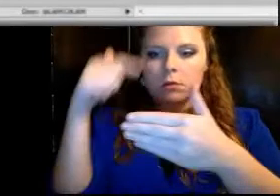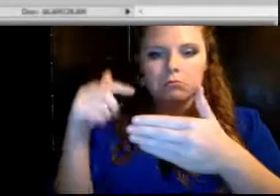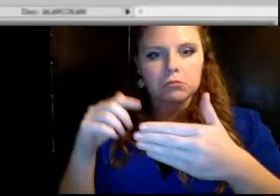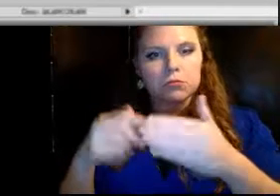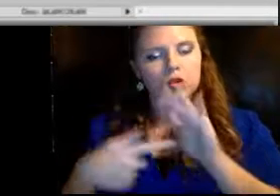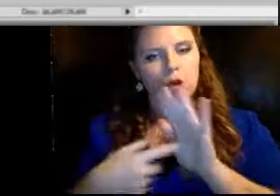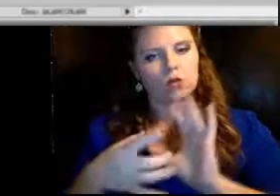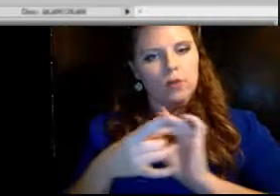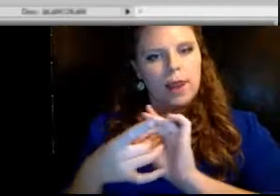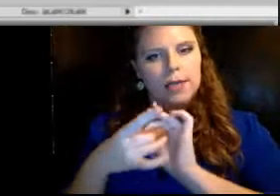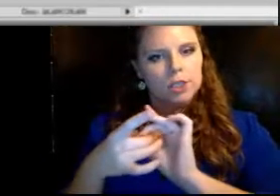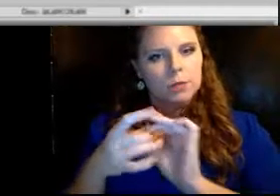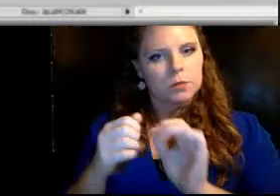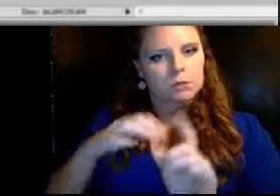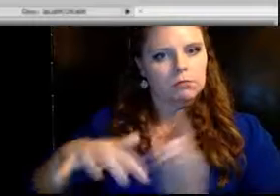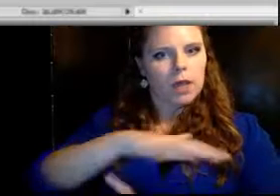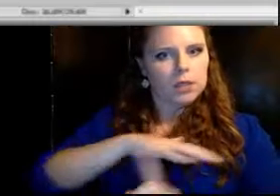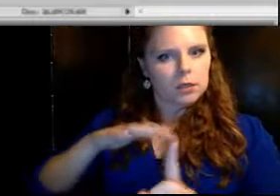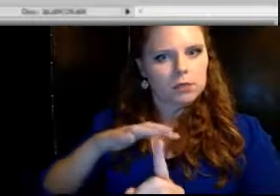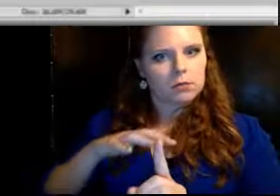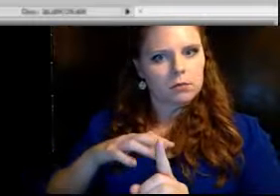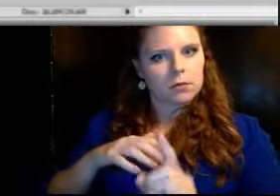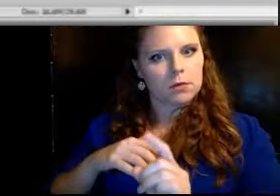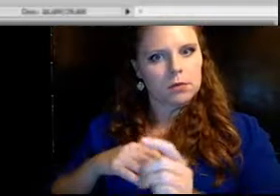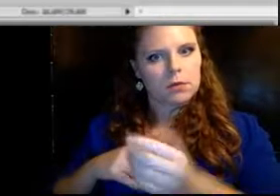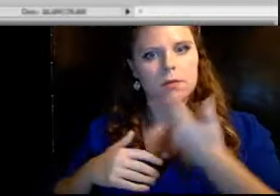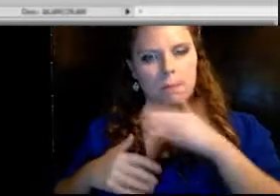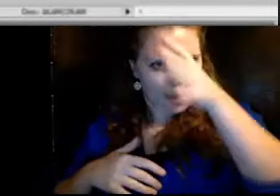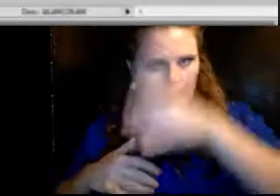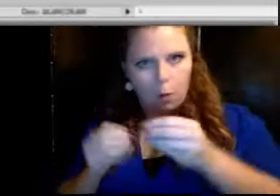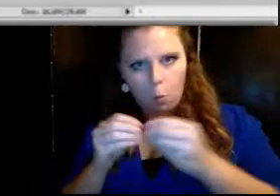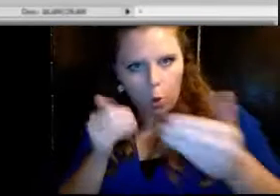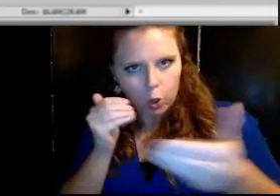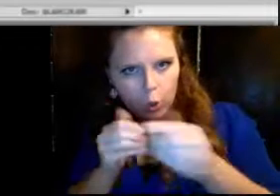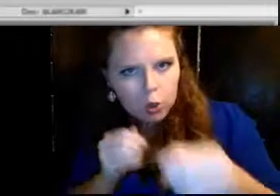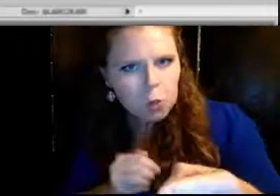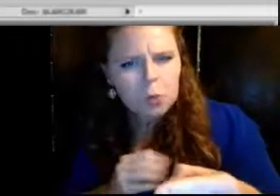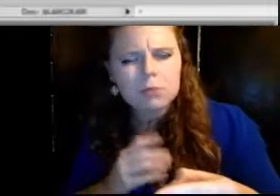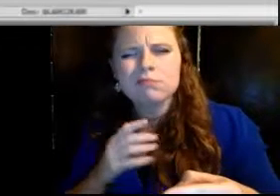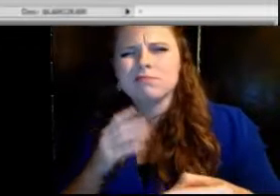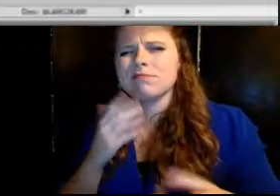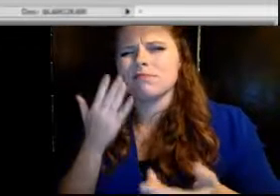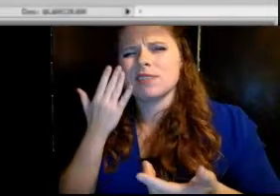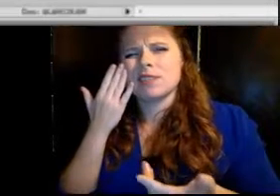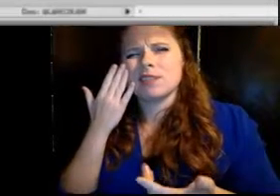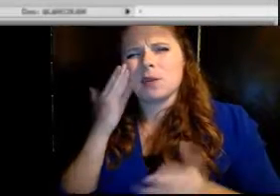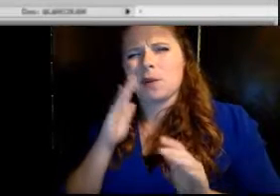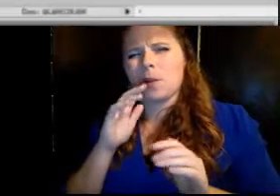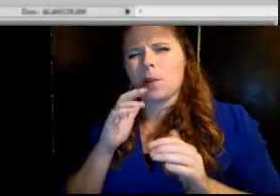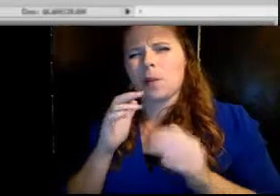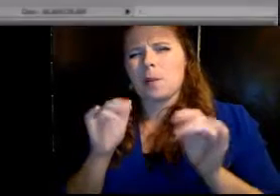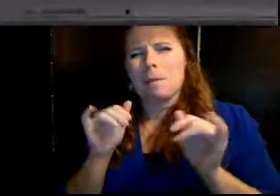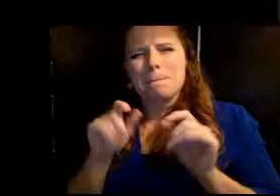spatial relations. You can tell that the bad guy is closer to you than the tree. But this still doesn't tell me how big the bad guy is.